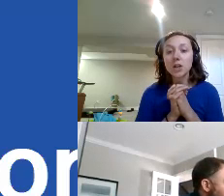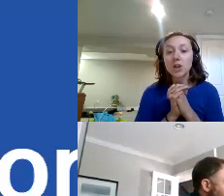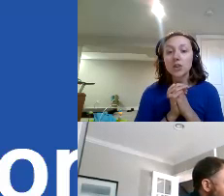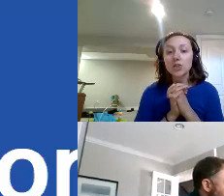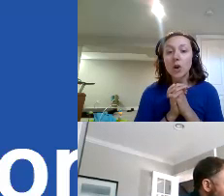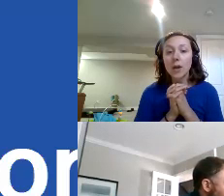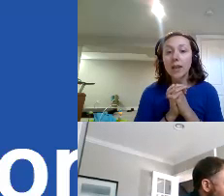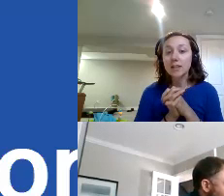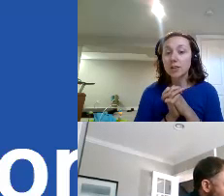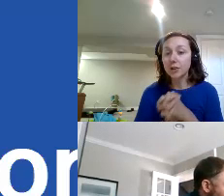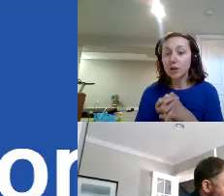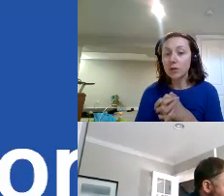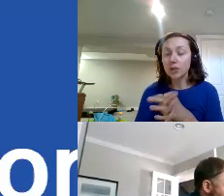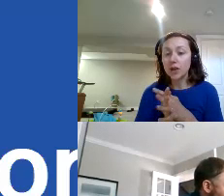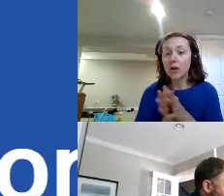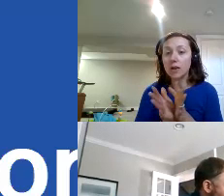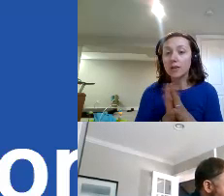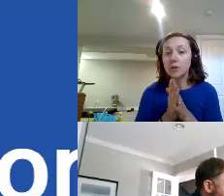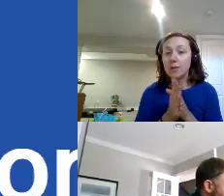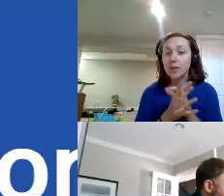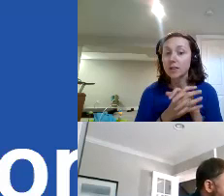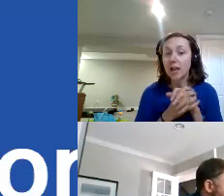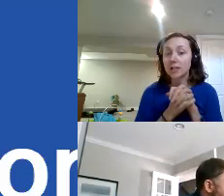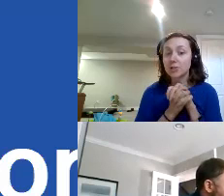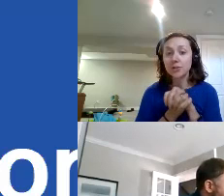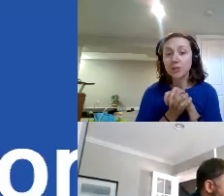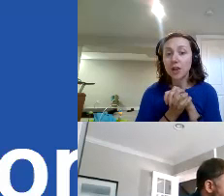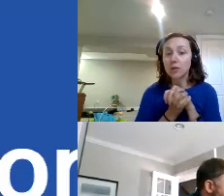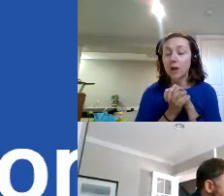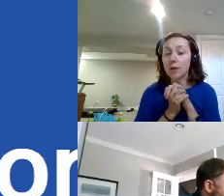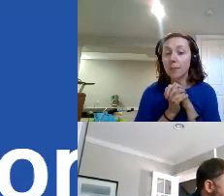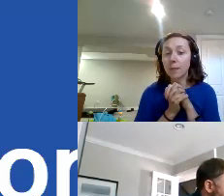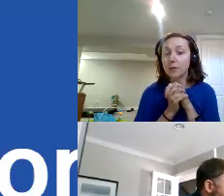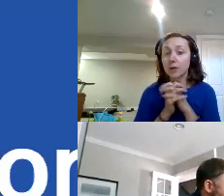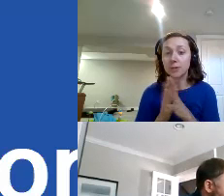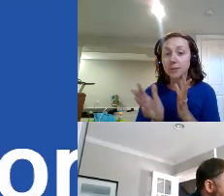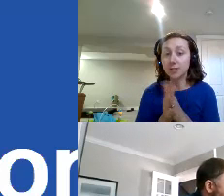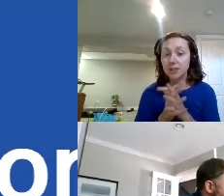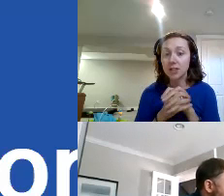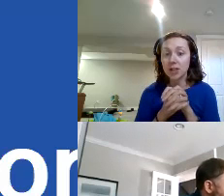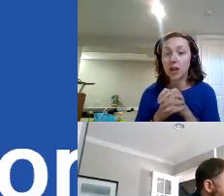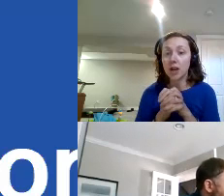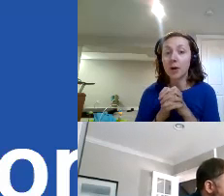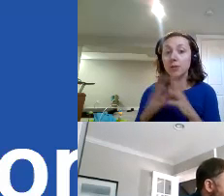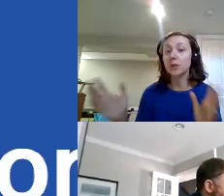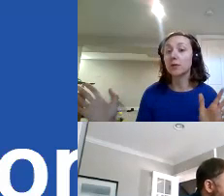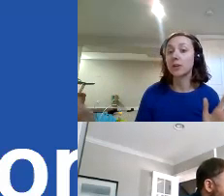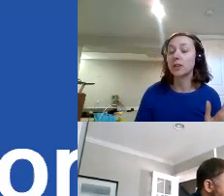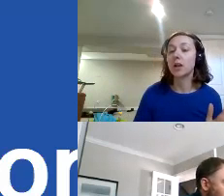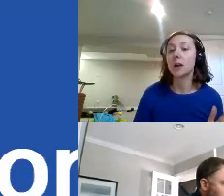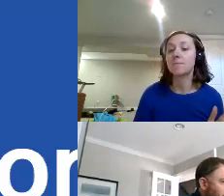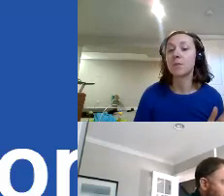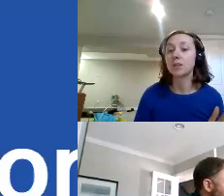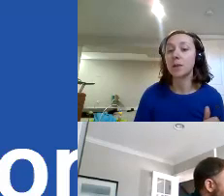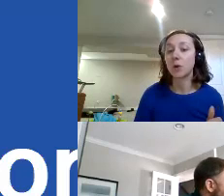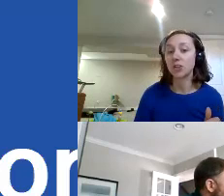And so Andy, I'll turn it over to you now. And if you have anything to add to introduce yourself and for your presentation, also feel free